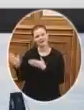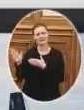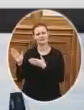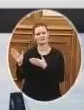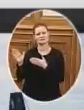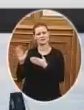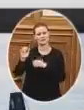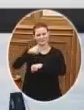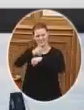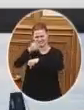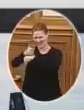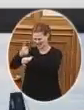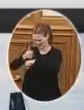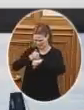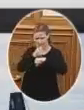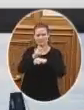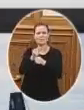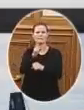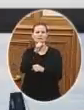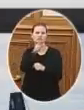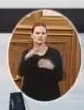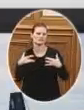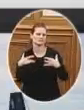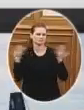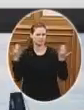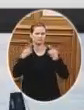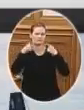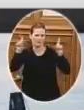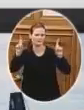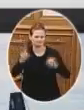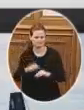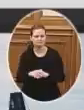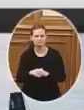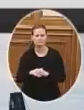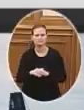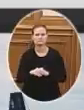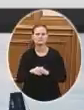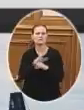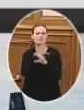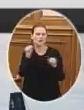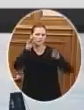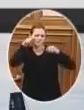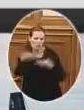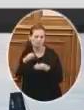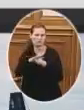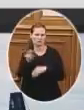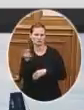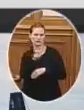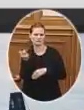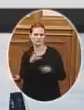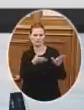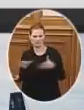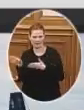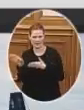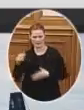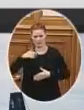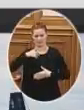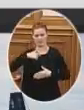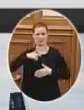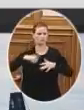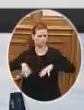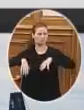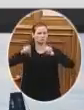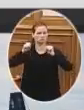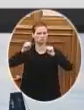comes off successfully, and we'll focus specifically on the people plan, which is really the transportation plan, over which I've been the